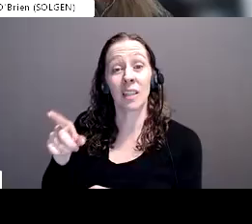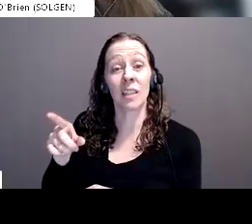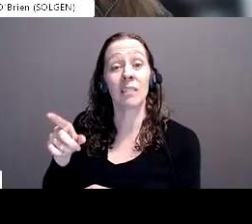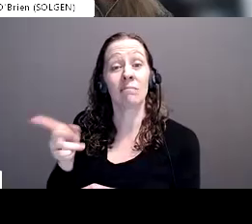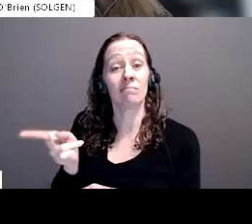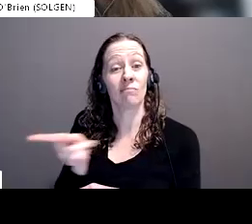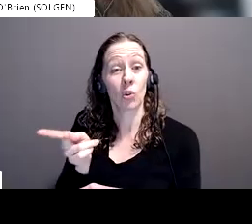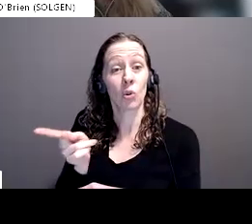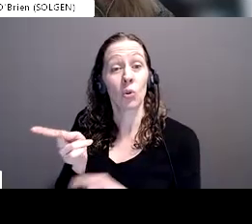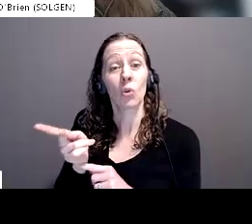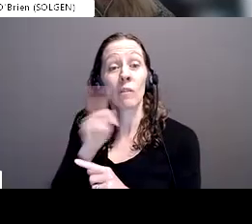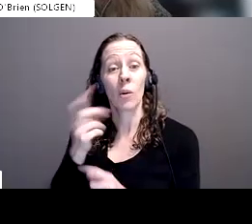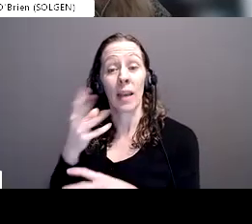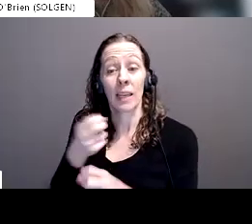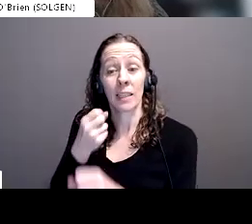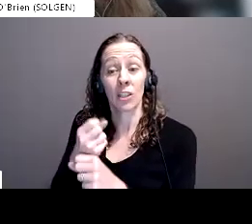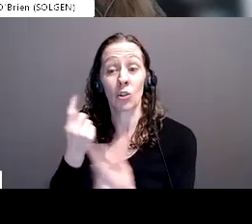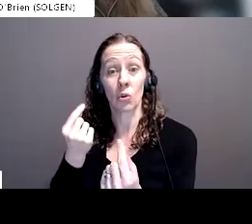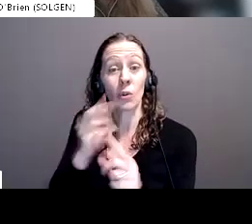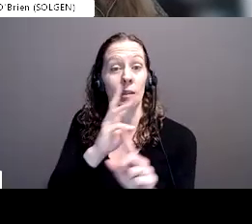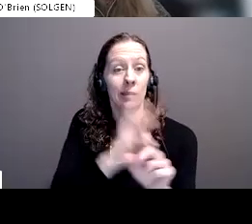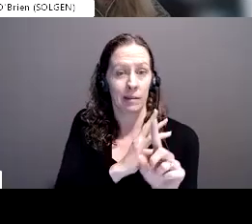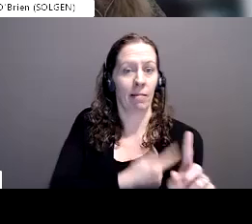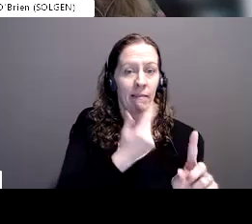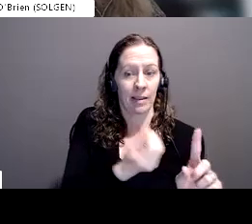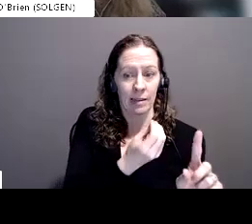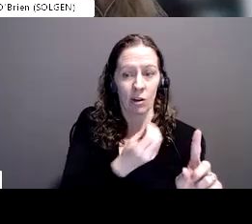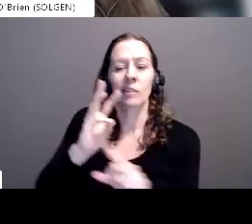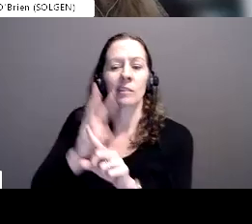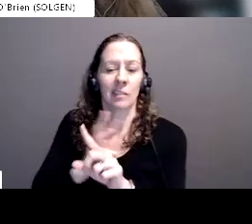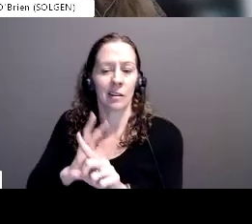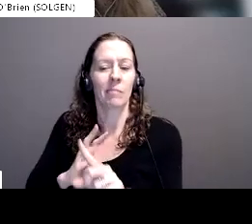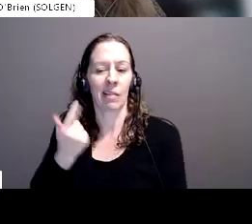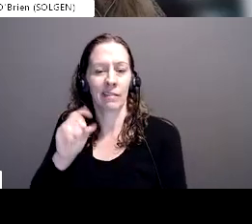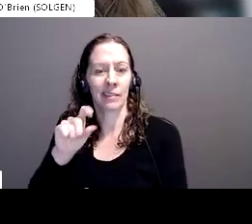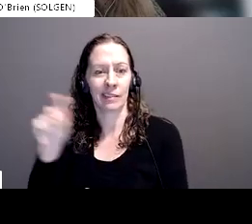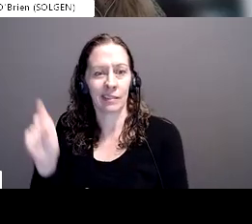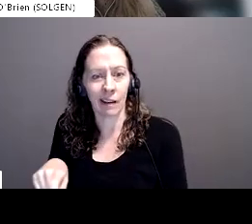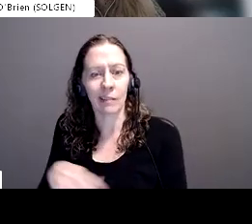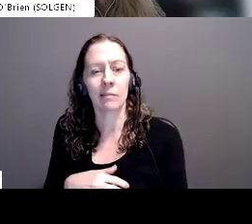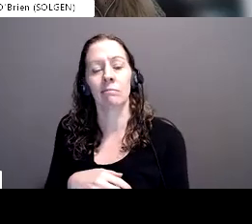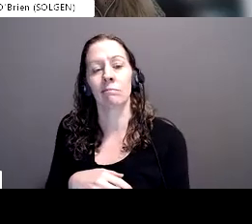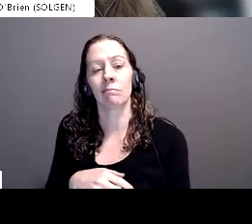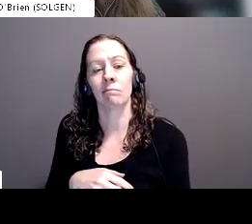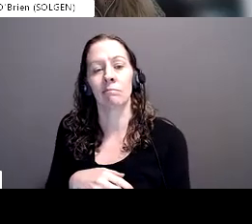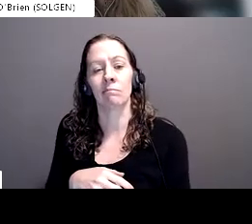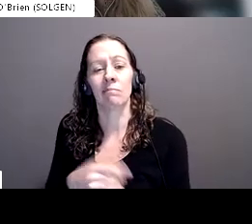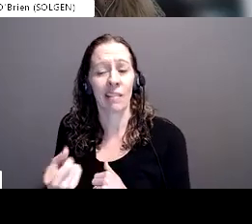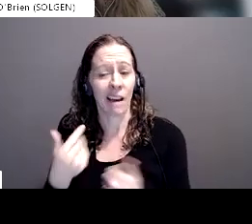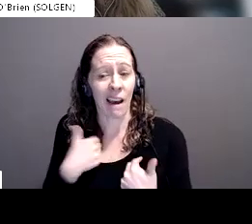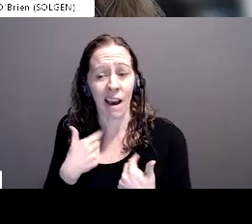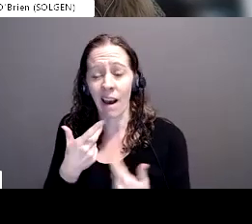Ontario. When they were in Texas, they were well supported. They had a live-in housekeeper and caregiver who helped take care of